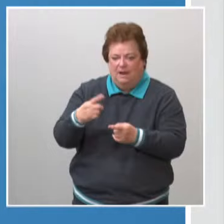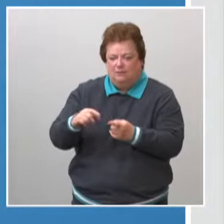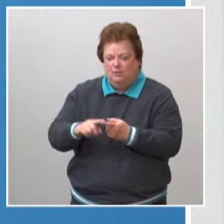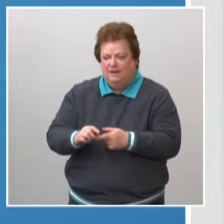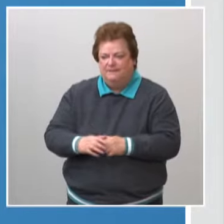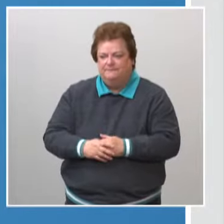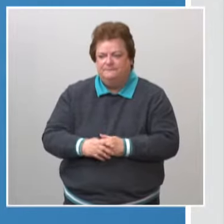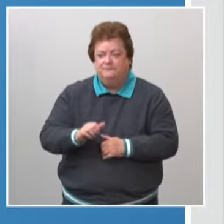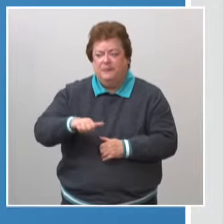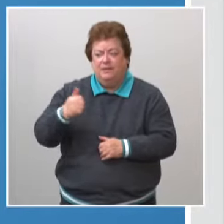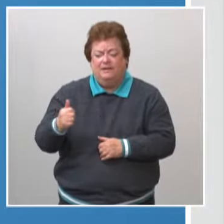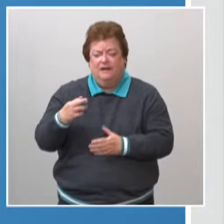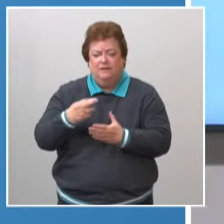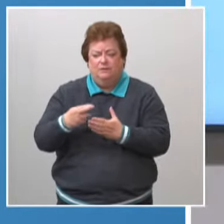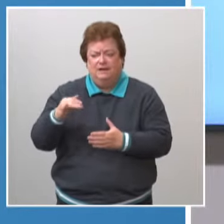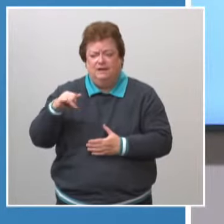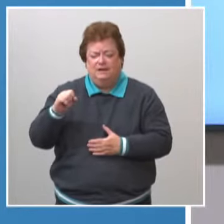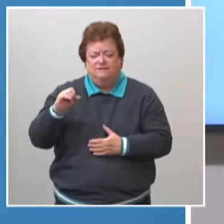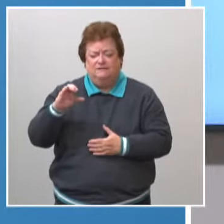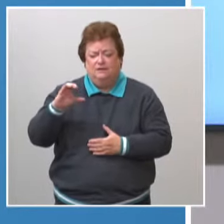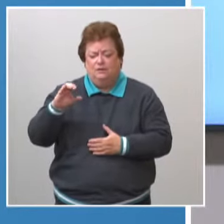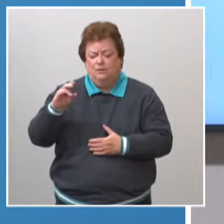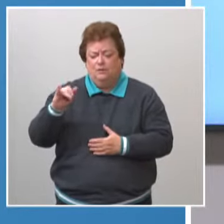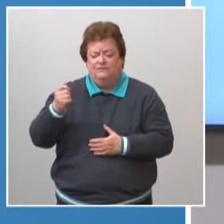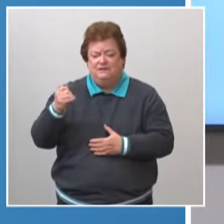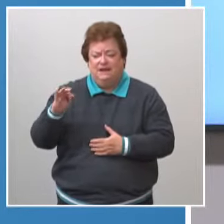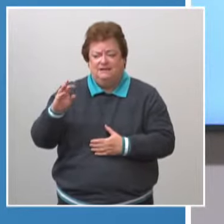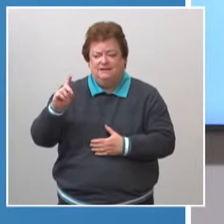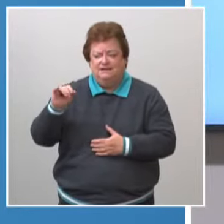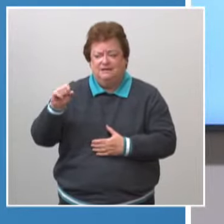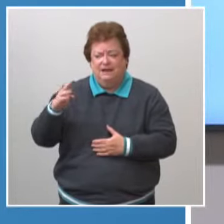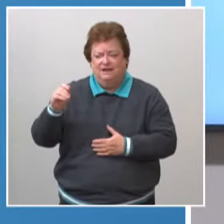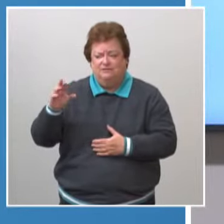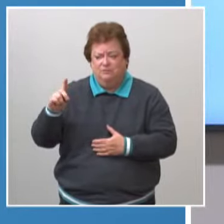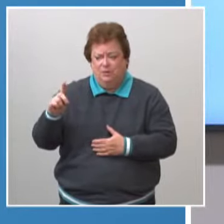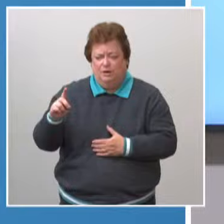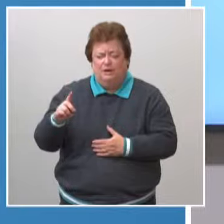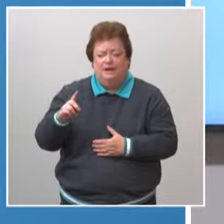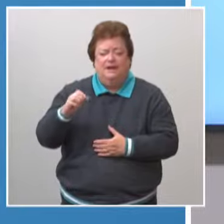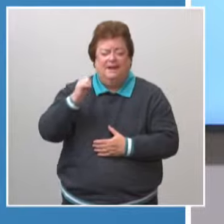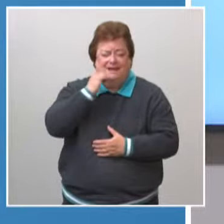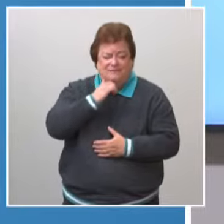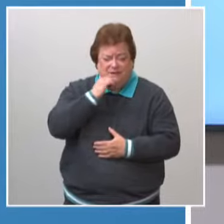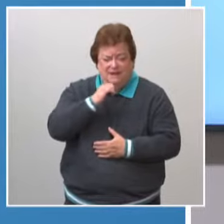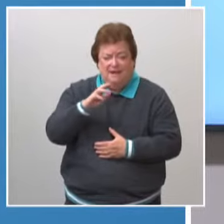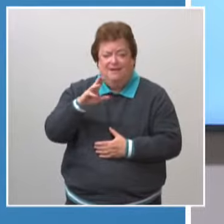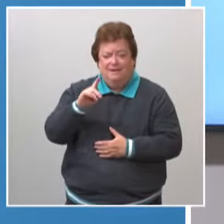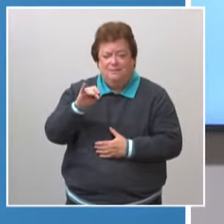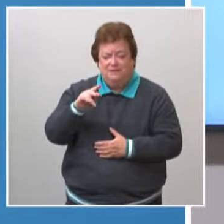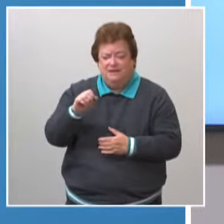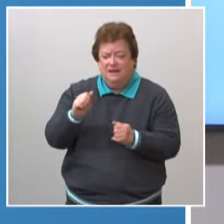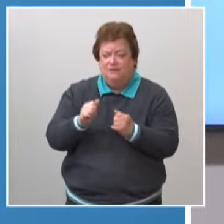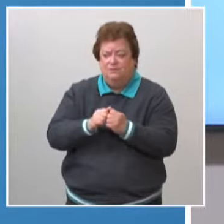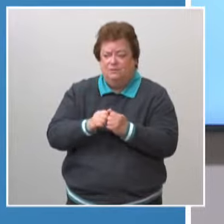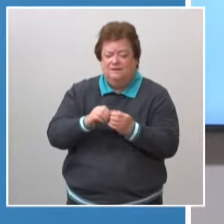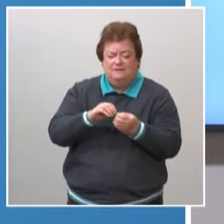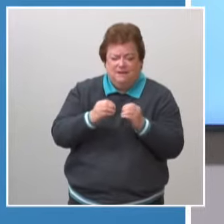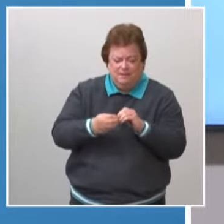Another resource available is the COVID-19 dashboard. The dashboard is updated daily with key data on